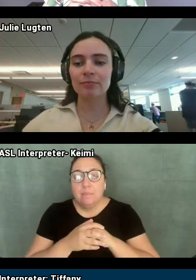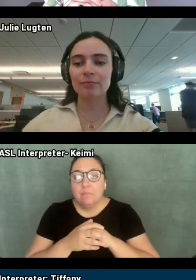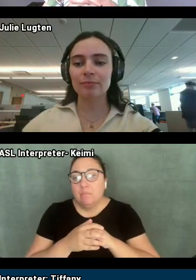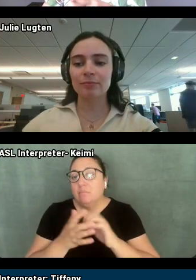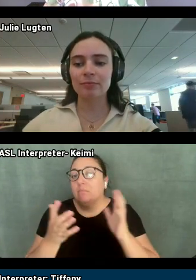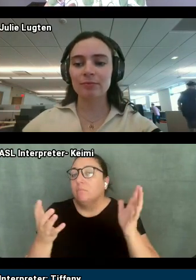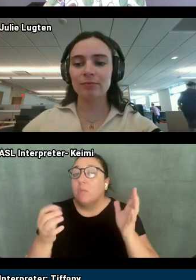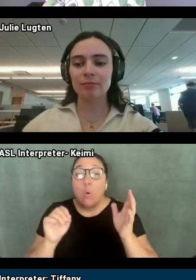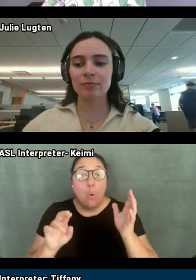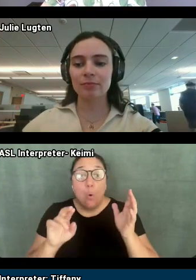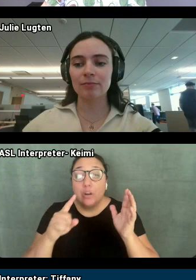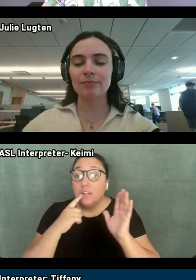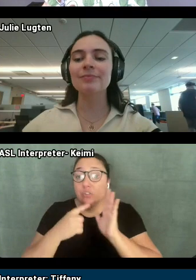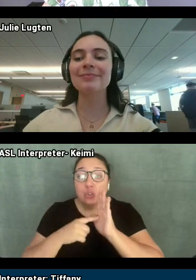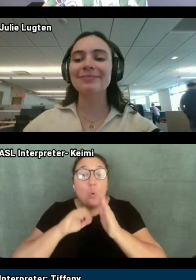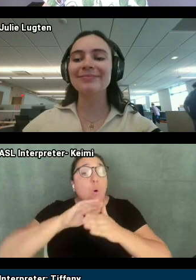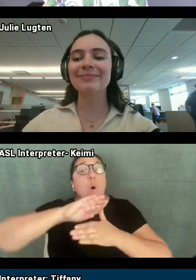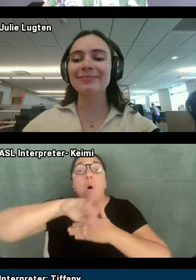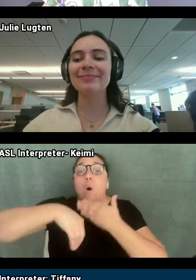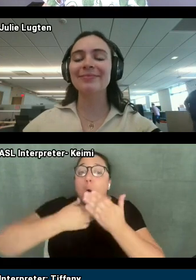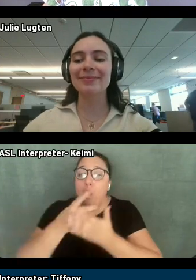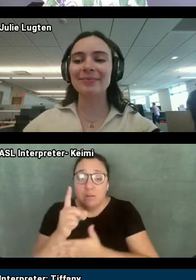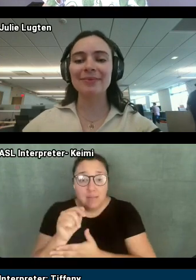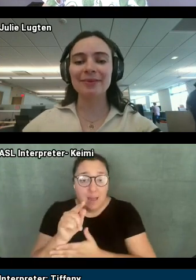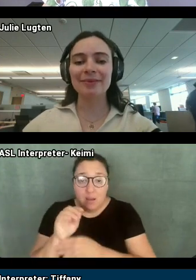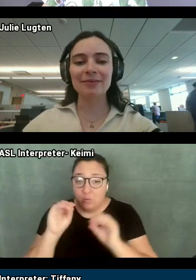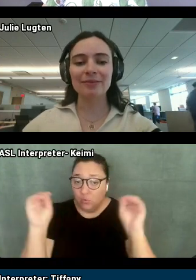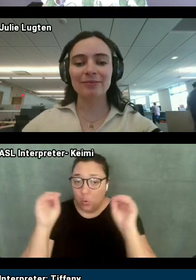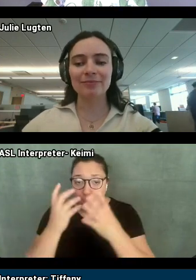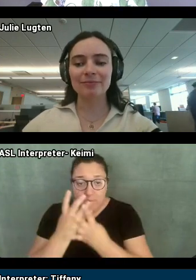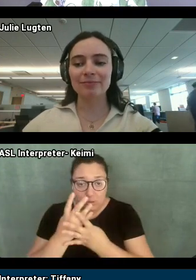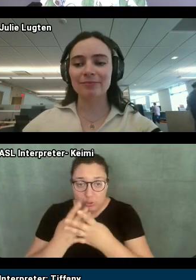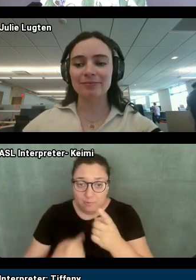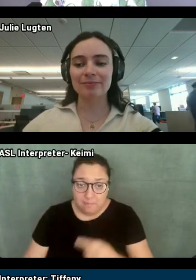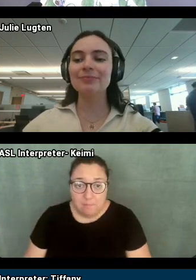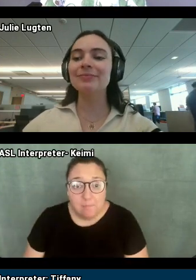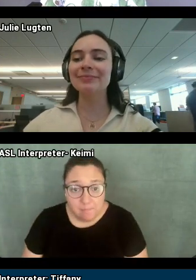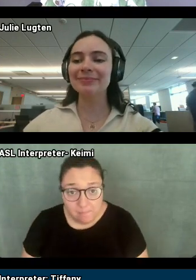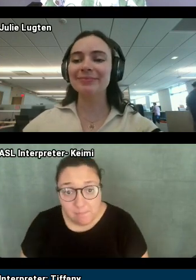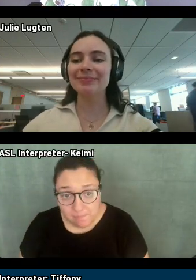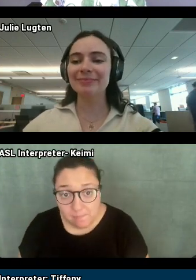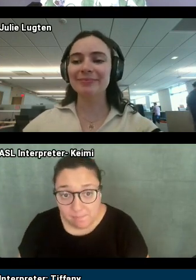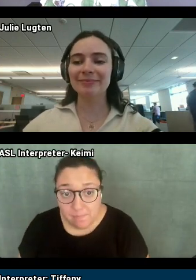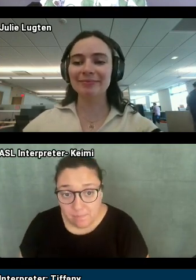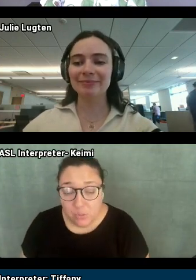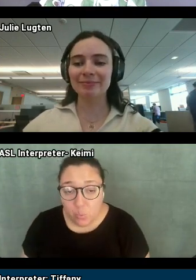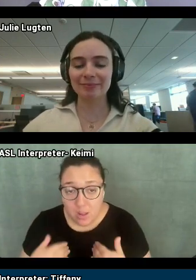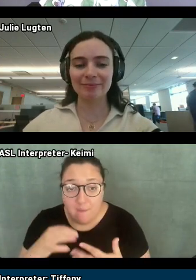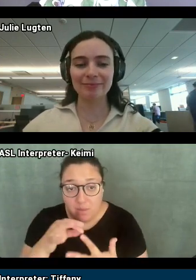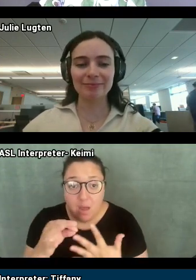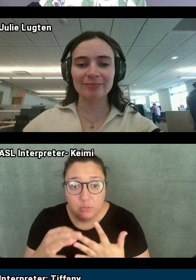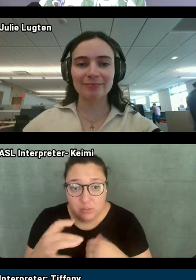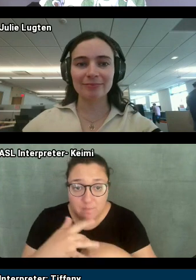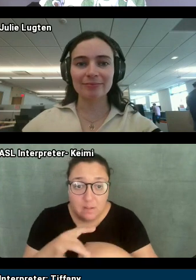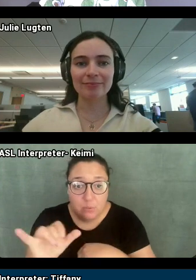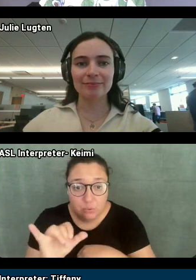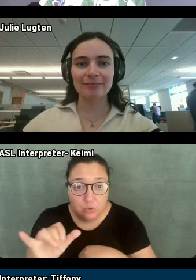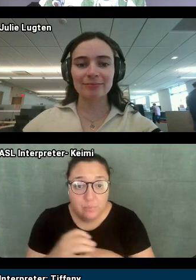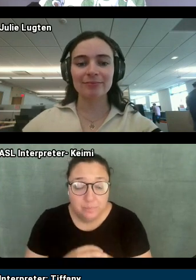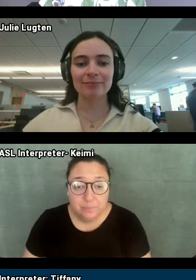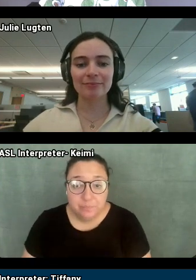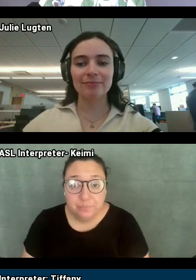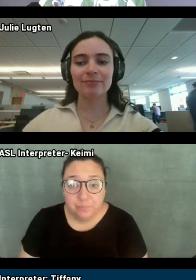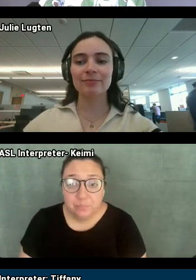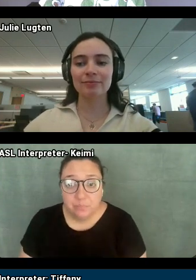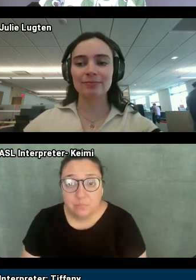all data across the database, so unfiltered. So we do have those options as well in this card.